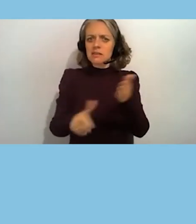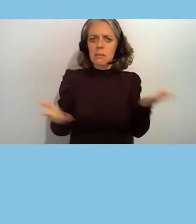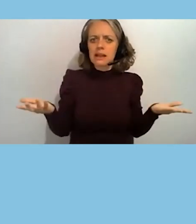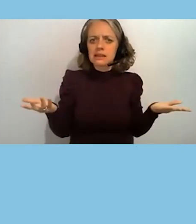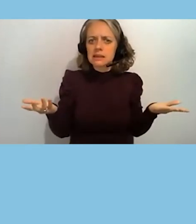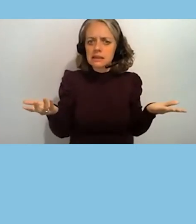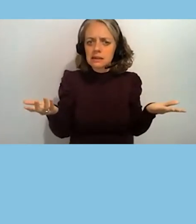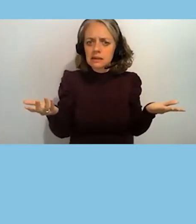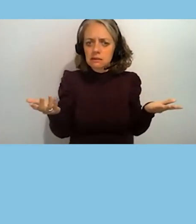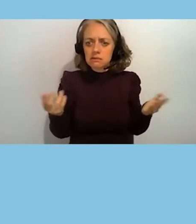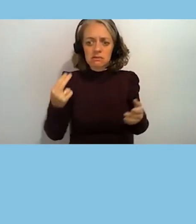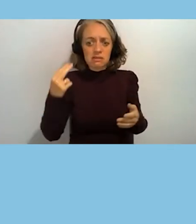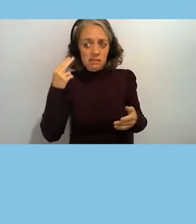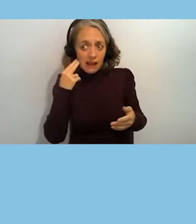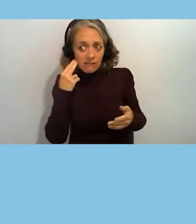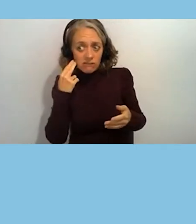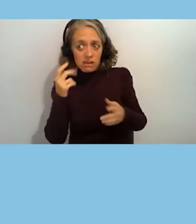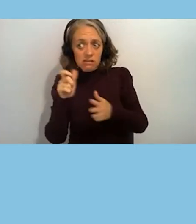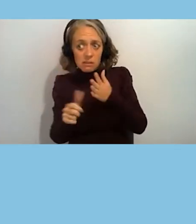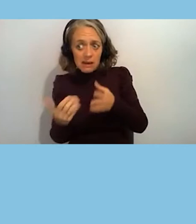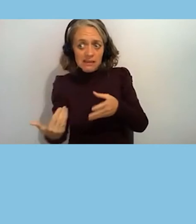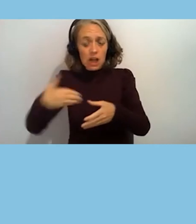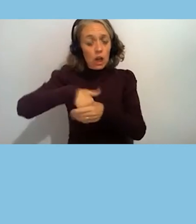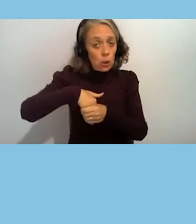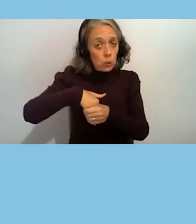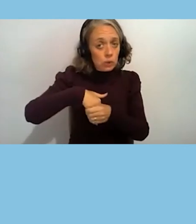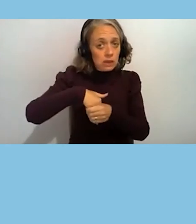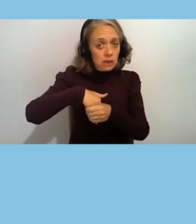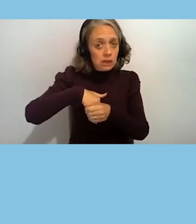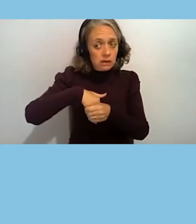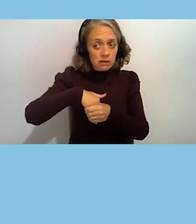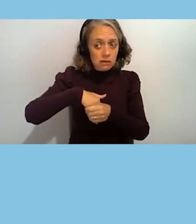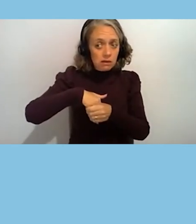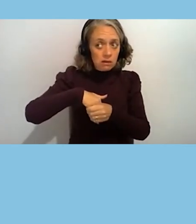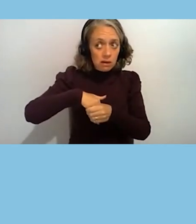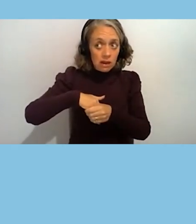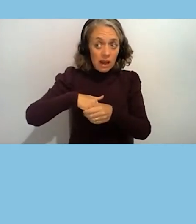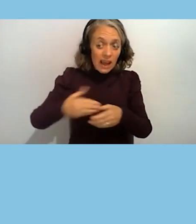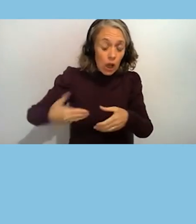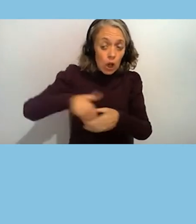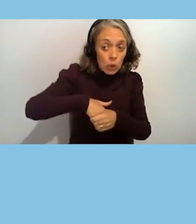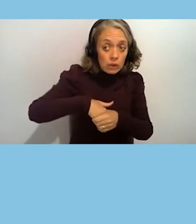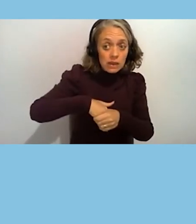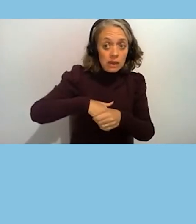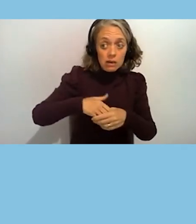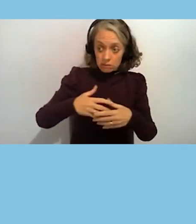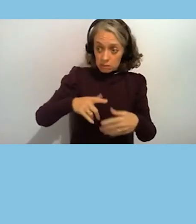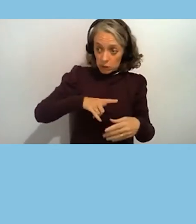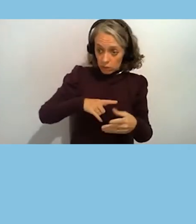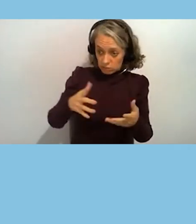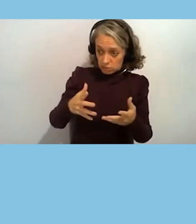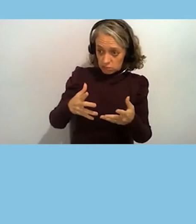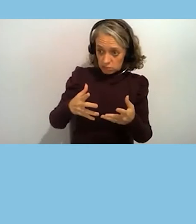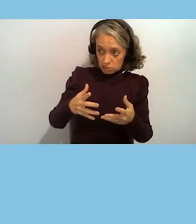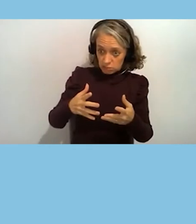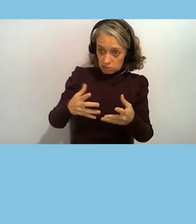disability or deafness included as anything other than lack of function and loss of fit? By